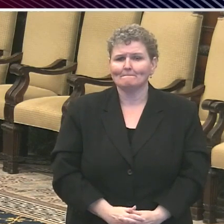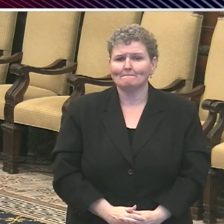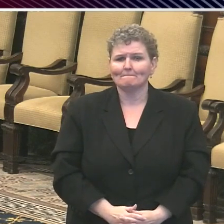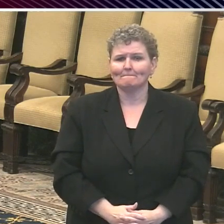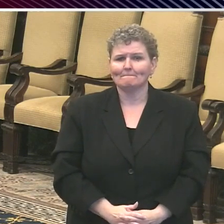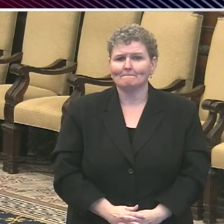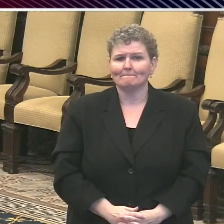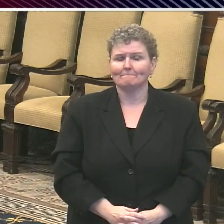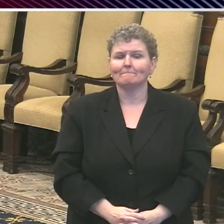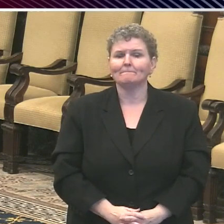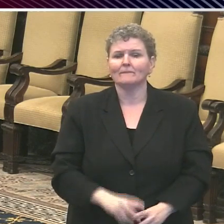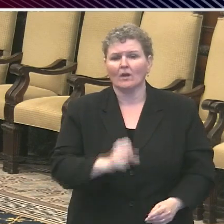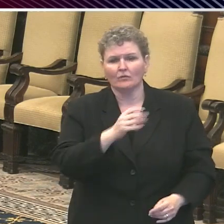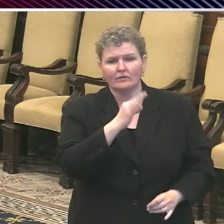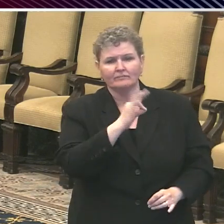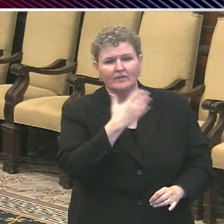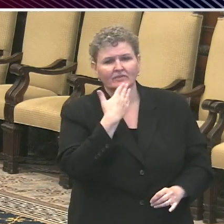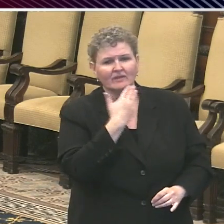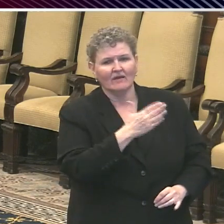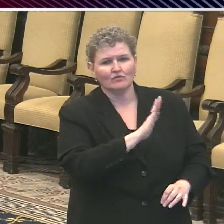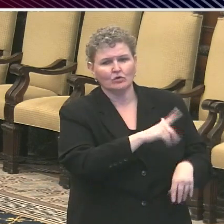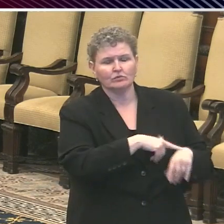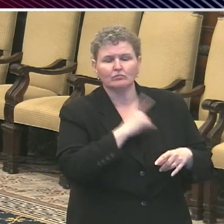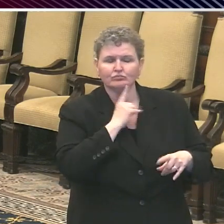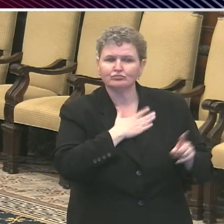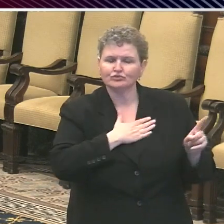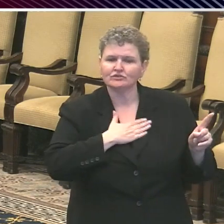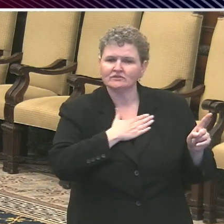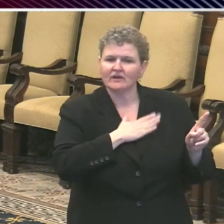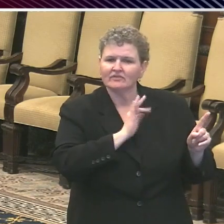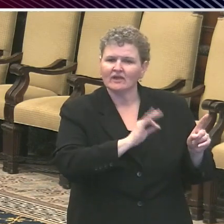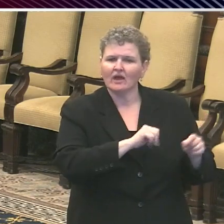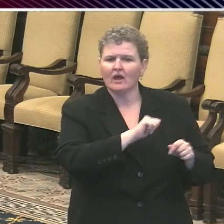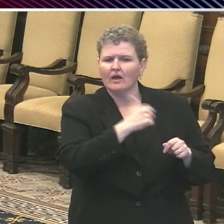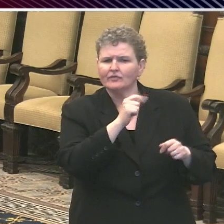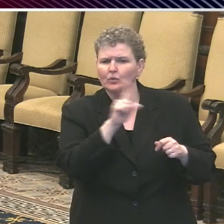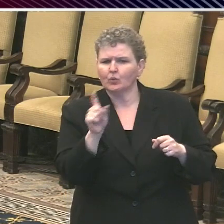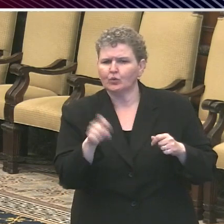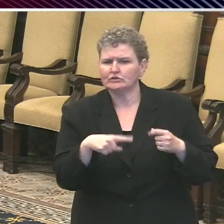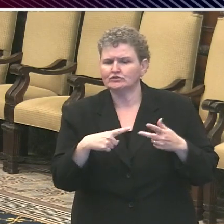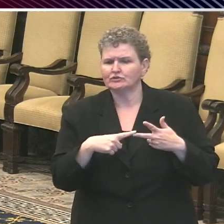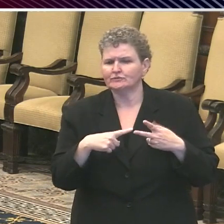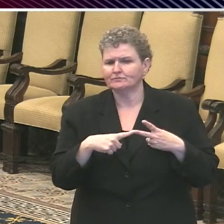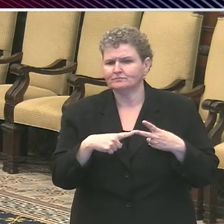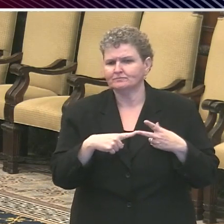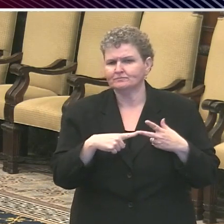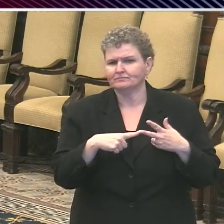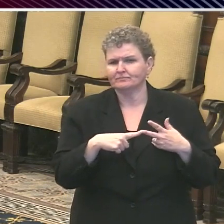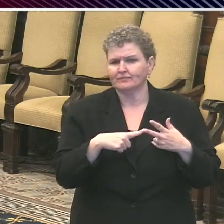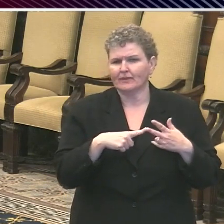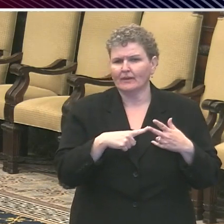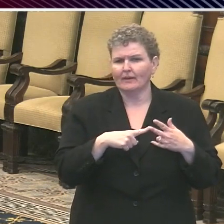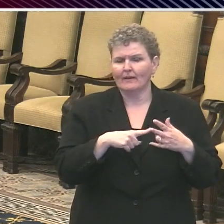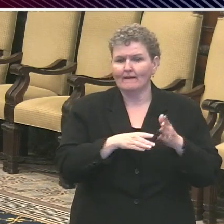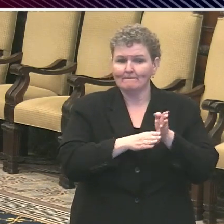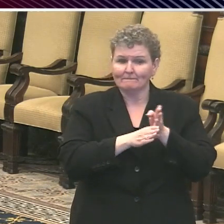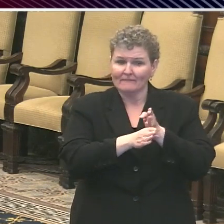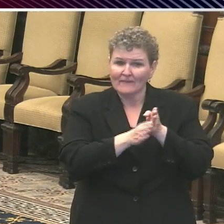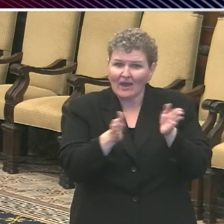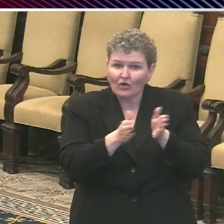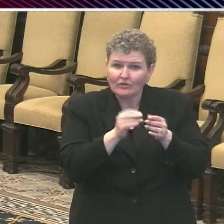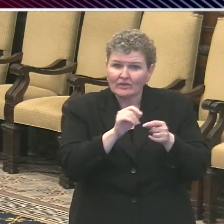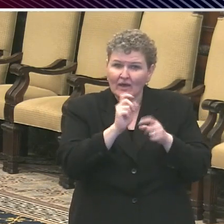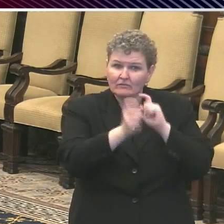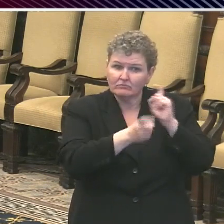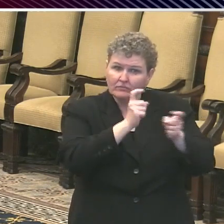Okay, and so thank you for your time. I appreciate it. Last question. So is it possible that minority organizations are going to receive